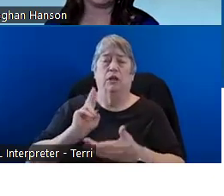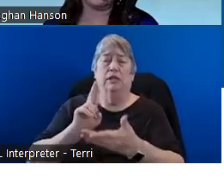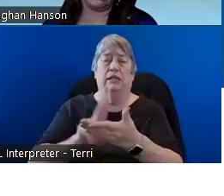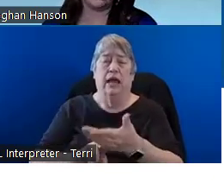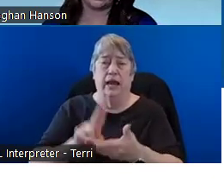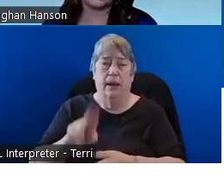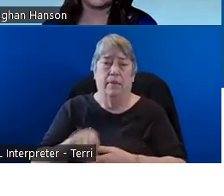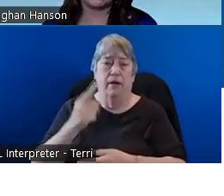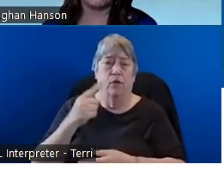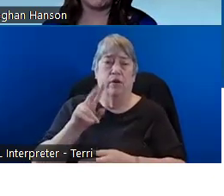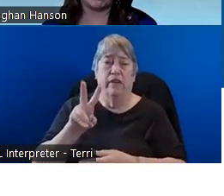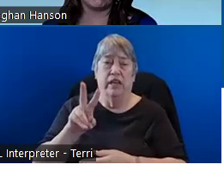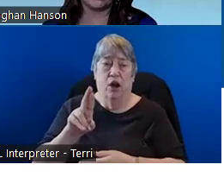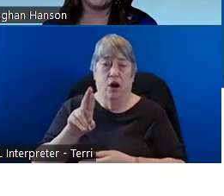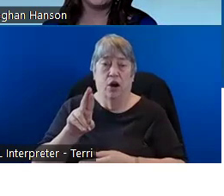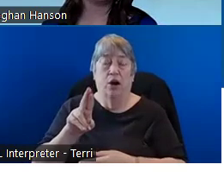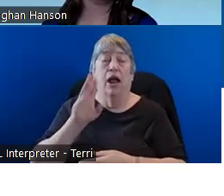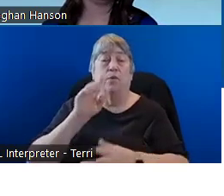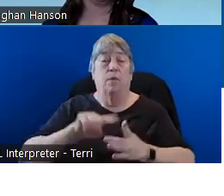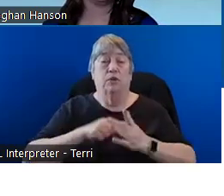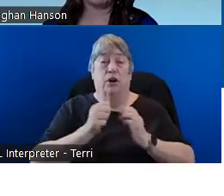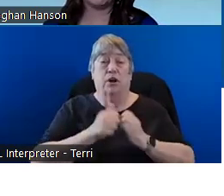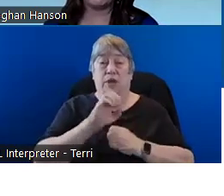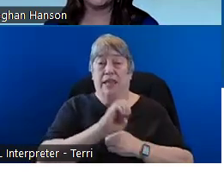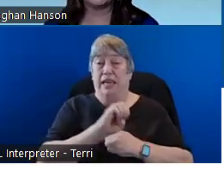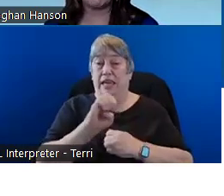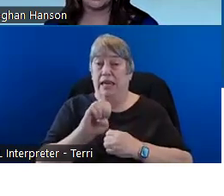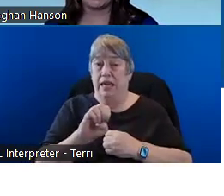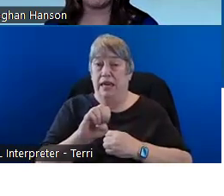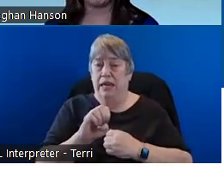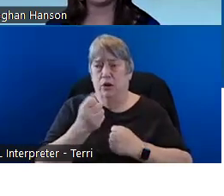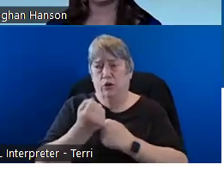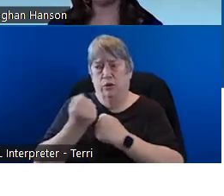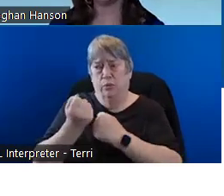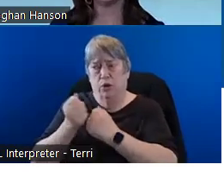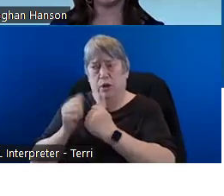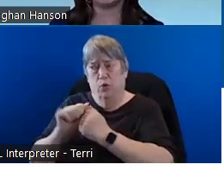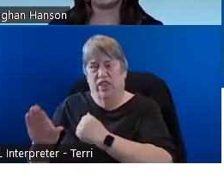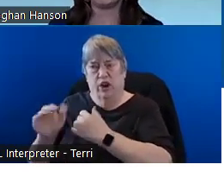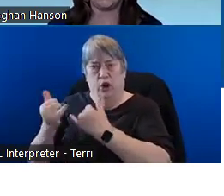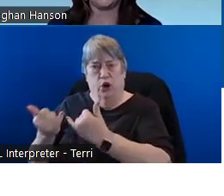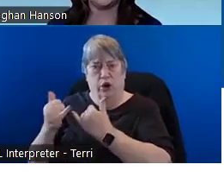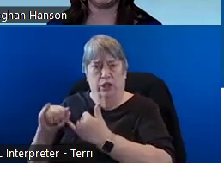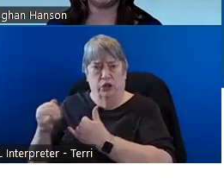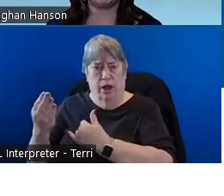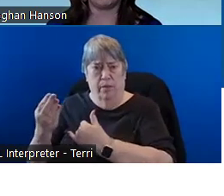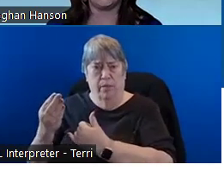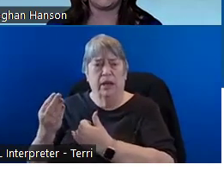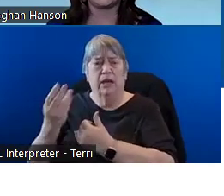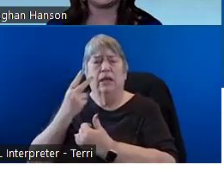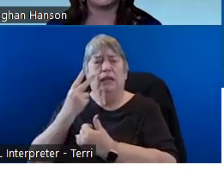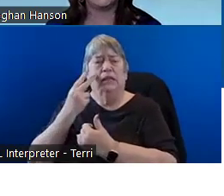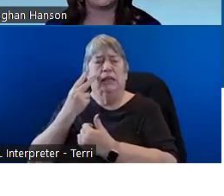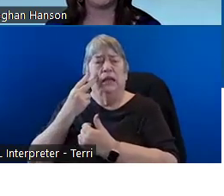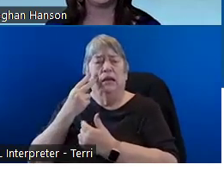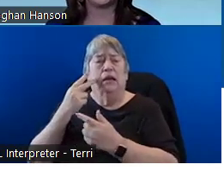start them also in an extended employment program to support them in the job they have while they try to figure out what a better fit is and move forward